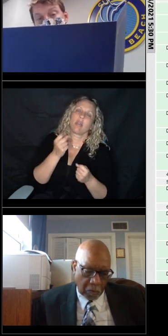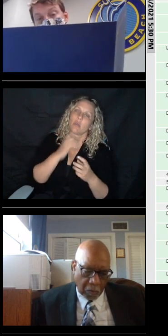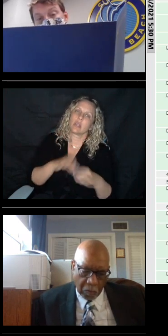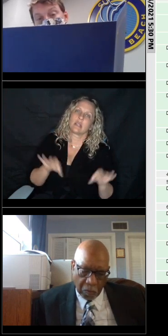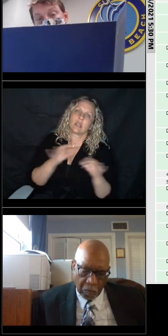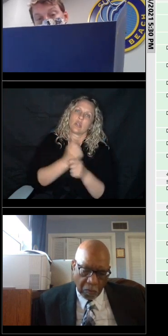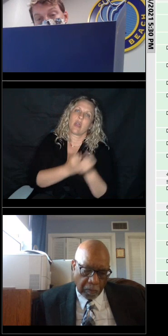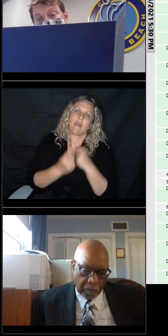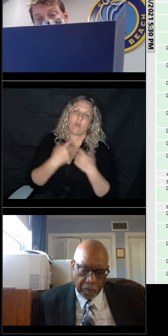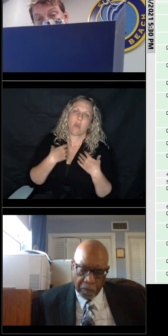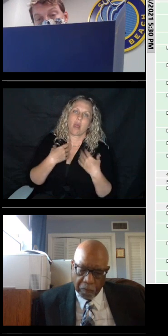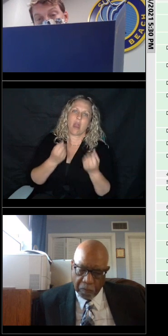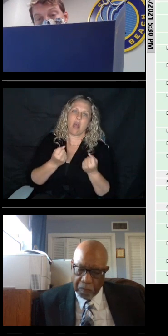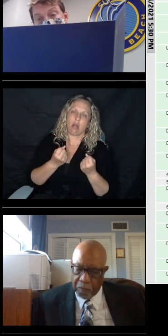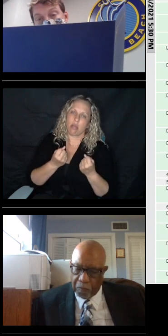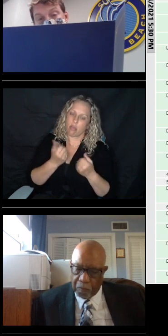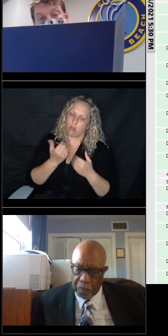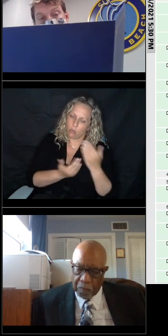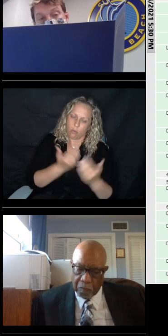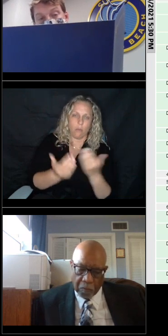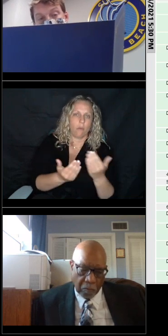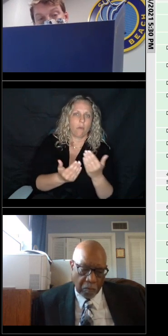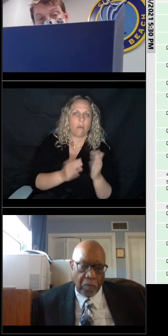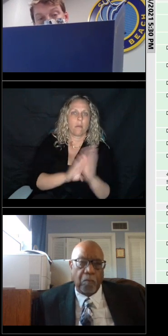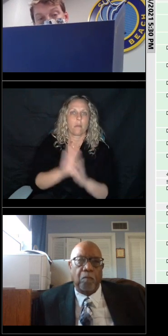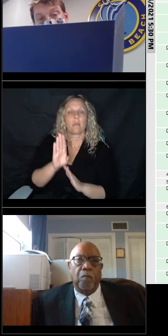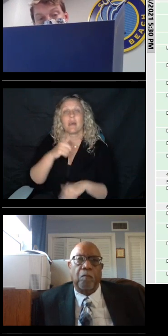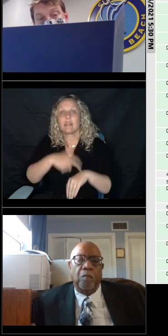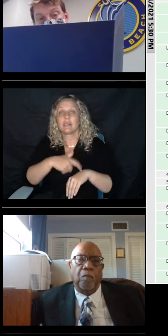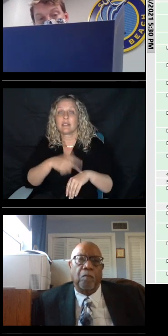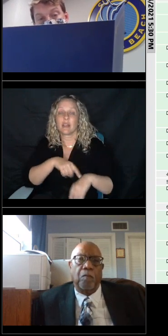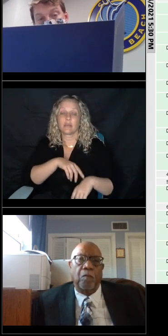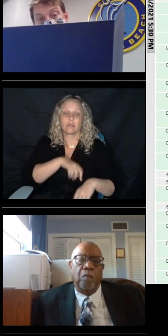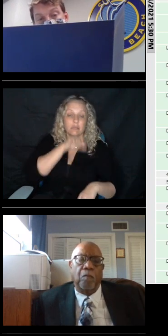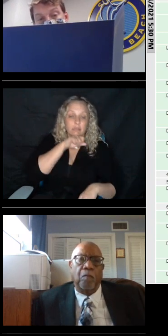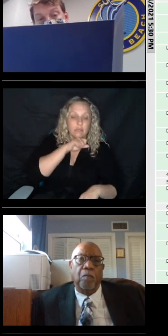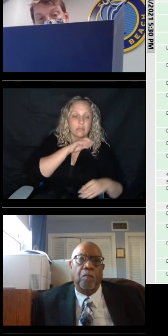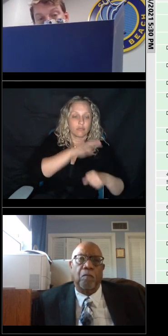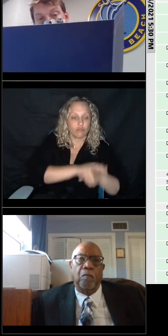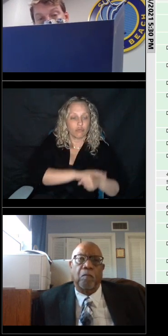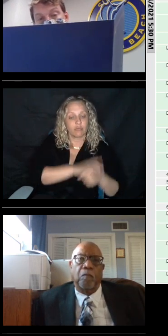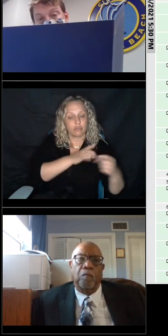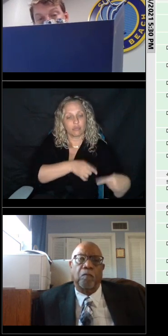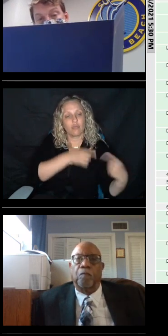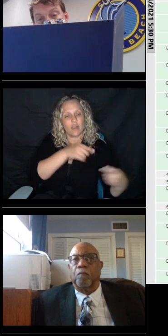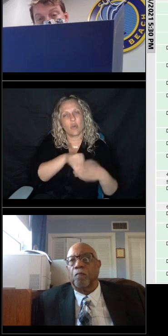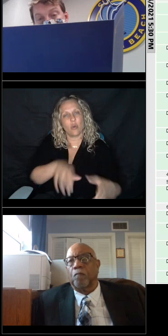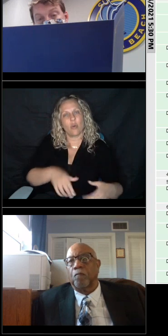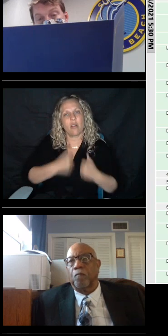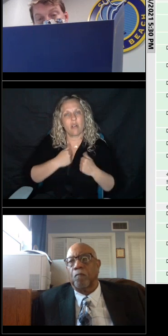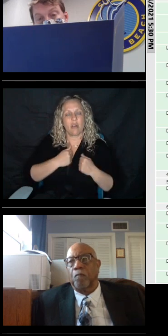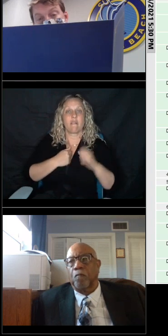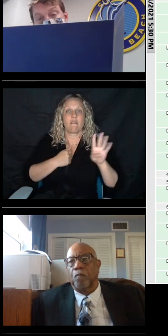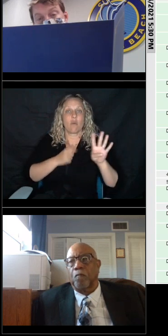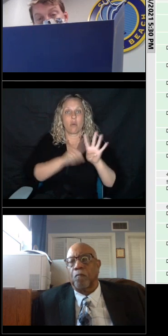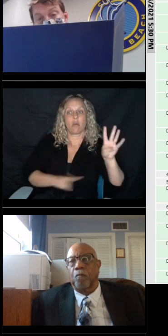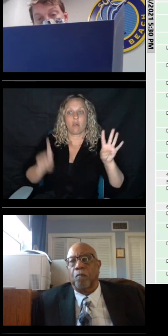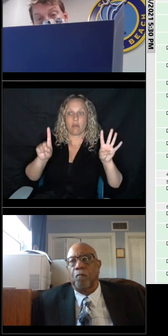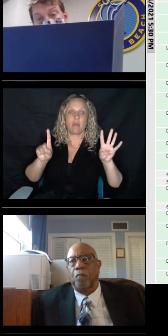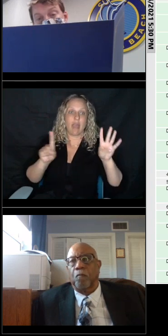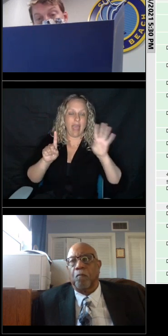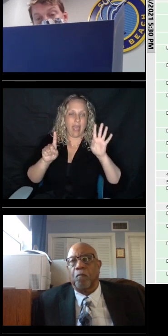everyone's overall health and well-being, and everyone experiences times of stress and struggles in their lives. And 1 in 4 adults and 1 in 5 youths